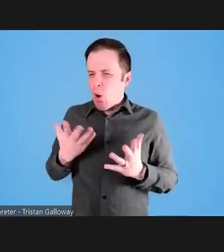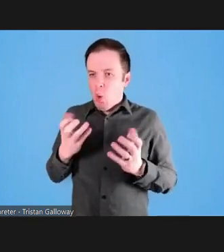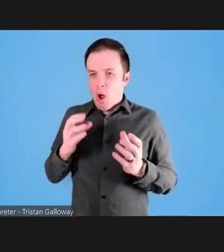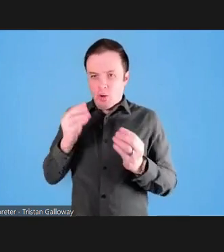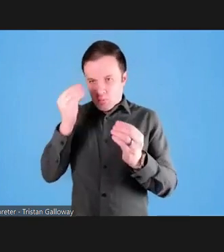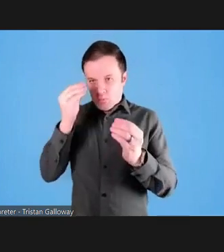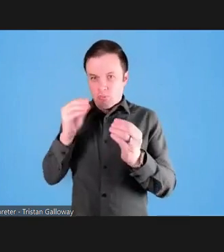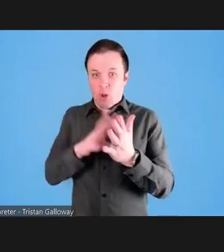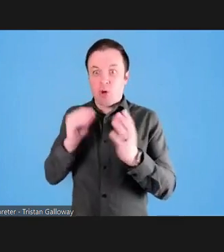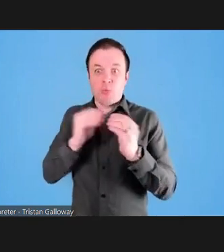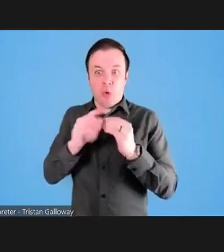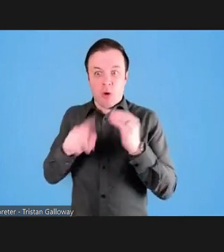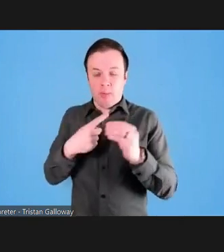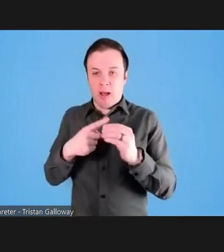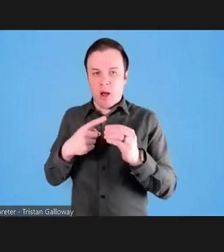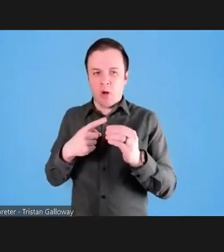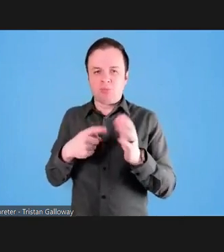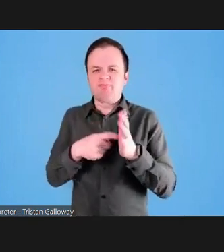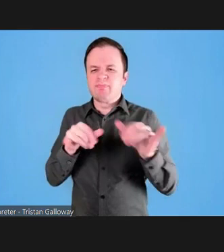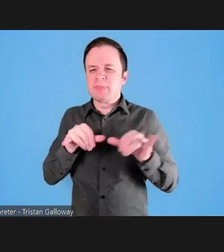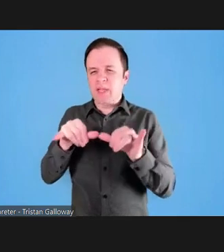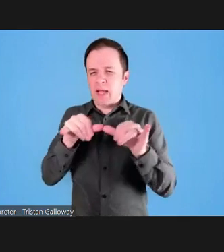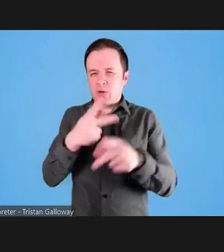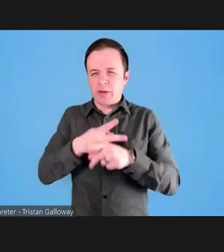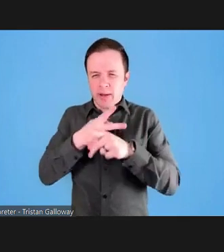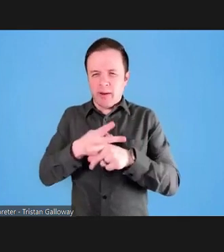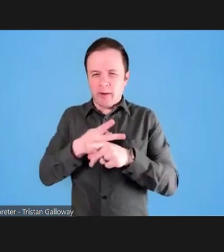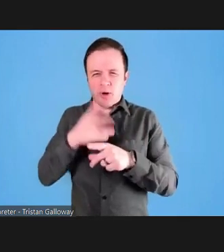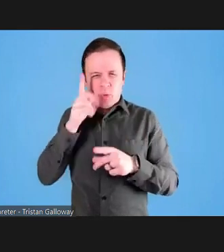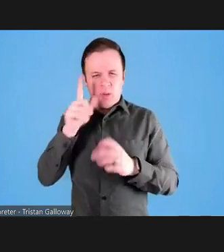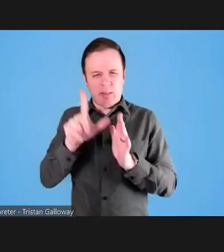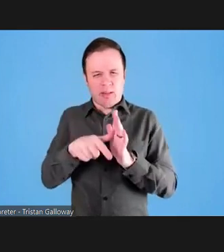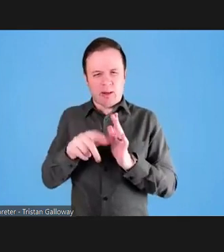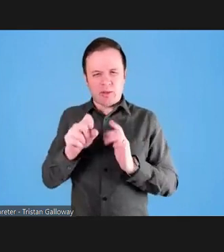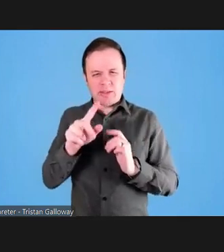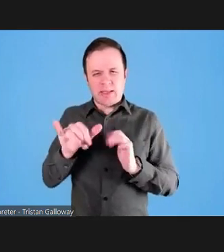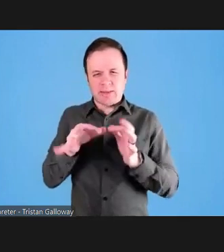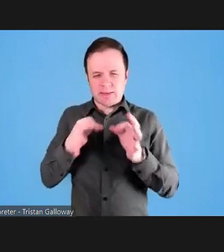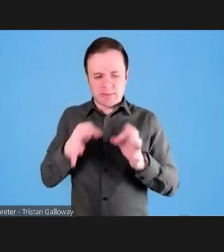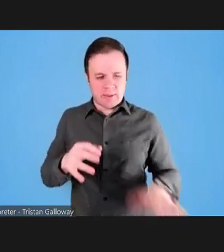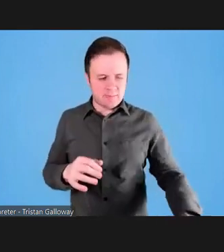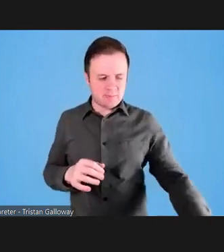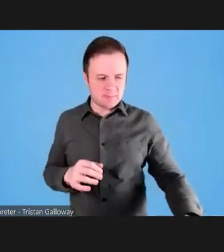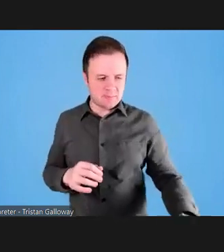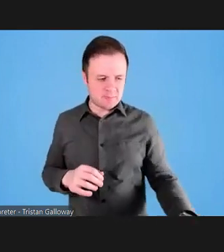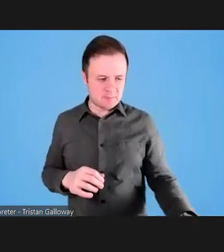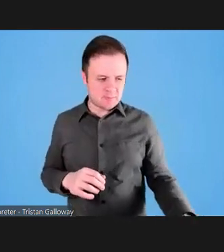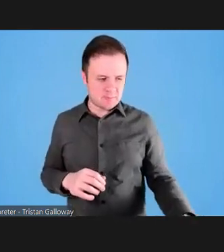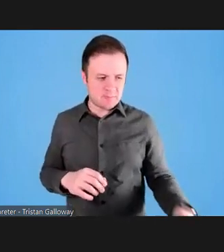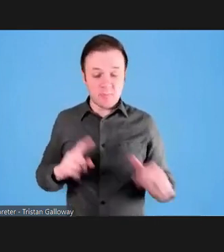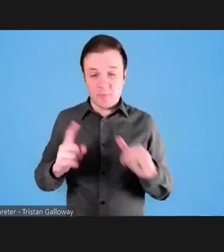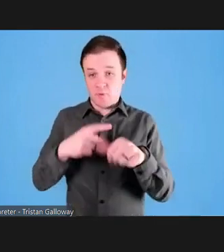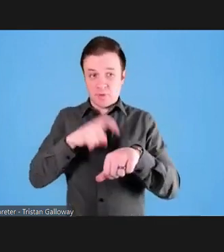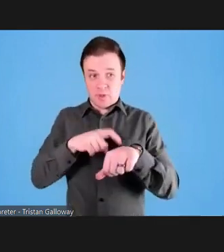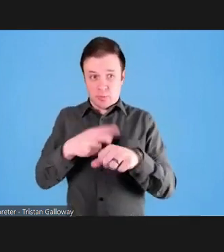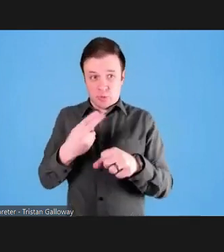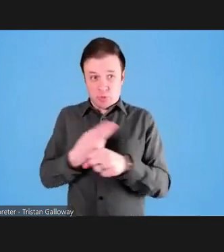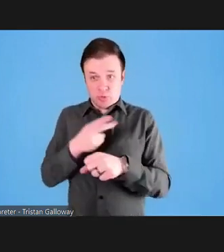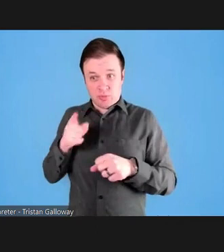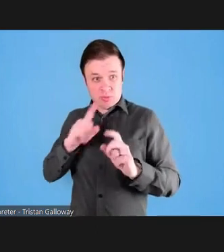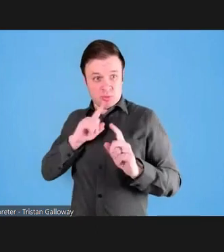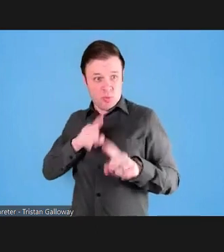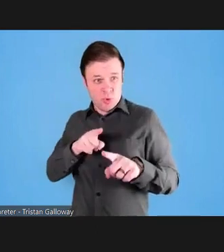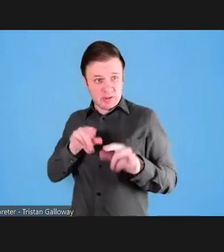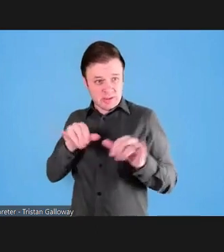care. Stacy will point them out during her demonstration. The first time using strata reporting, it may take a